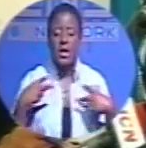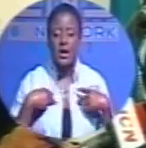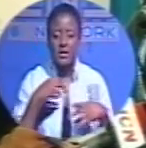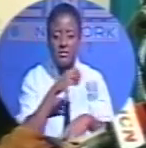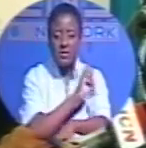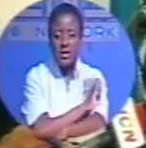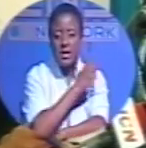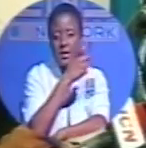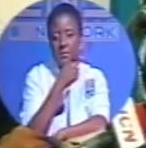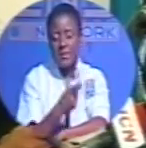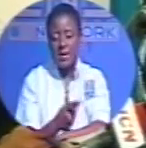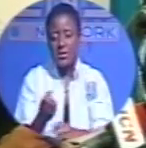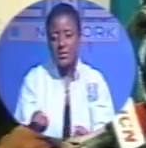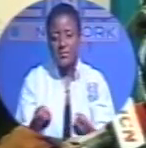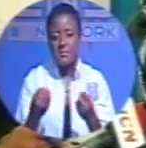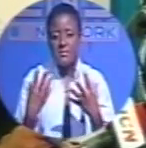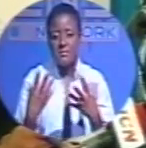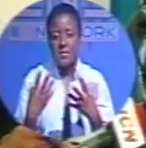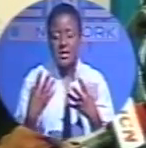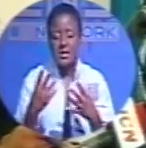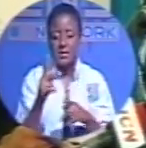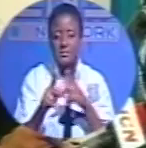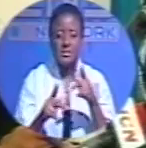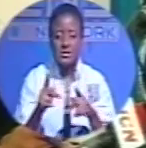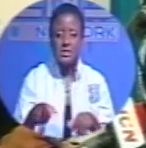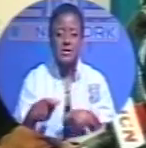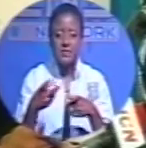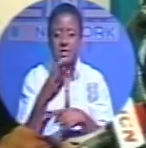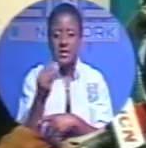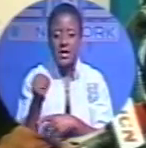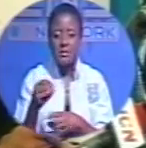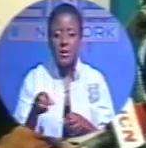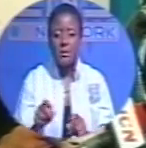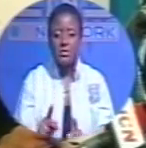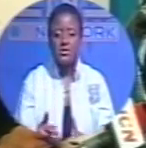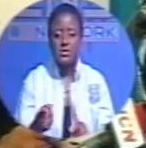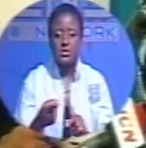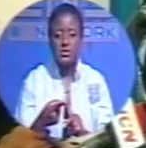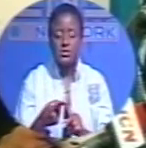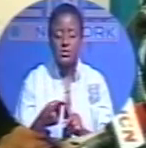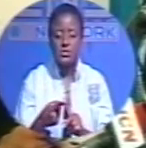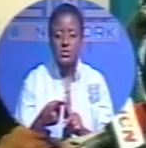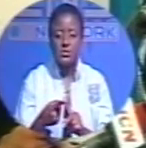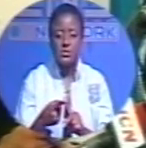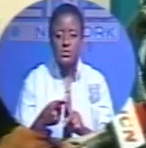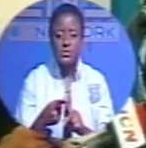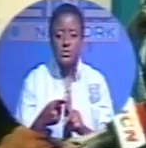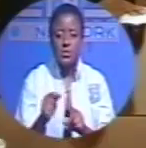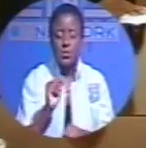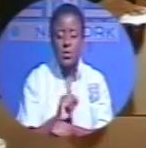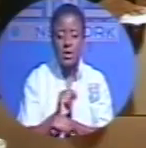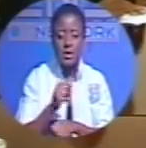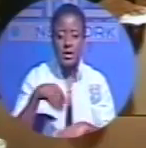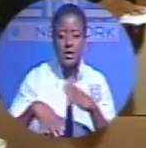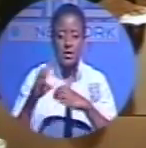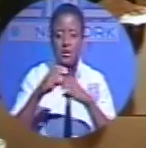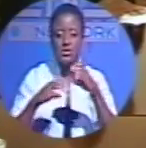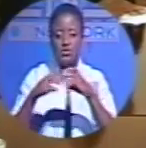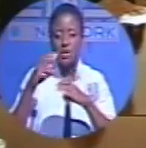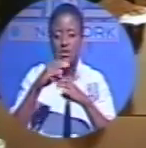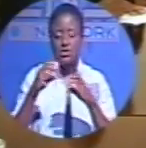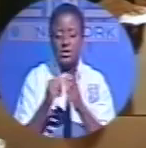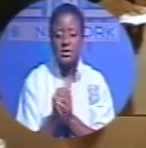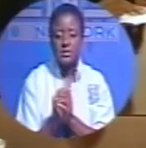empowered many contractors and given them an opportunity to be re-engaged in the construction field.